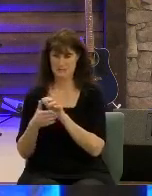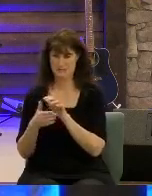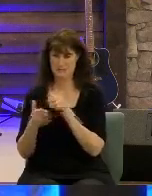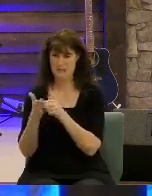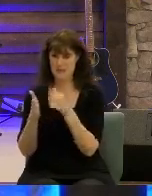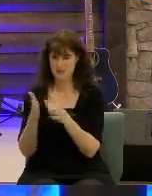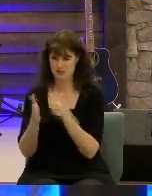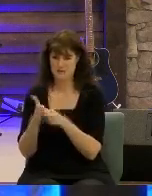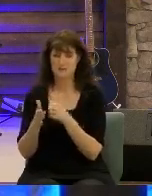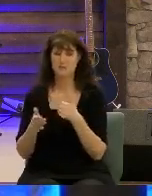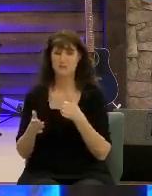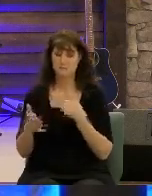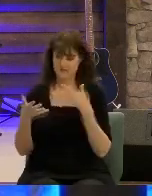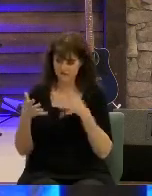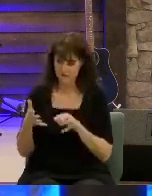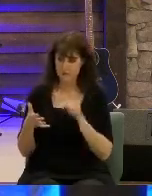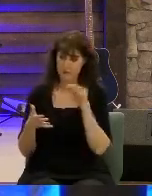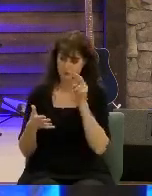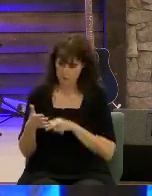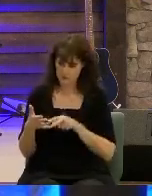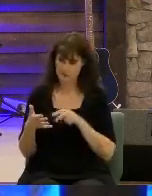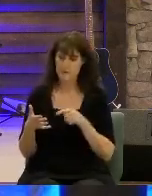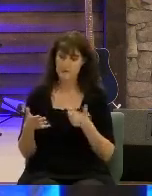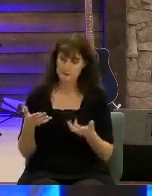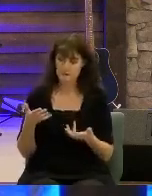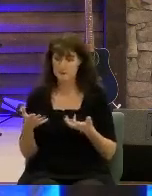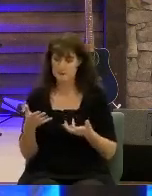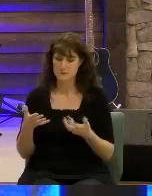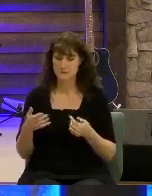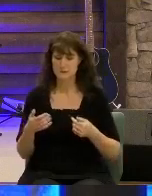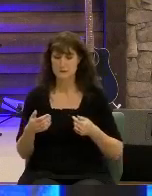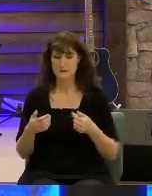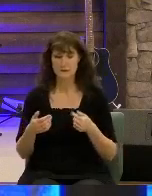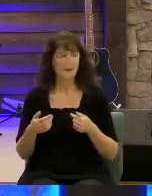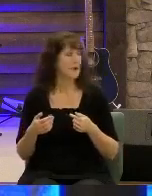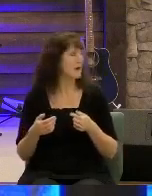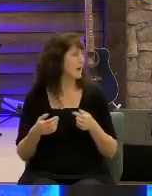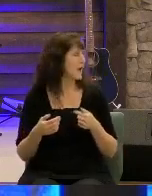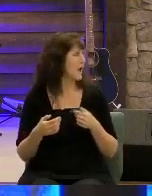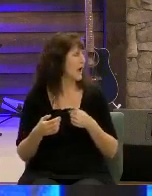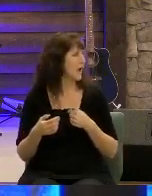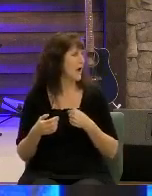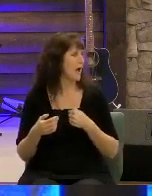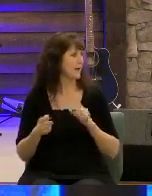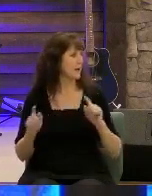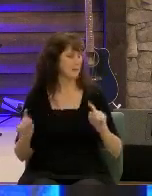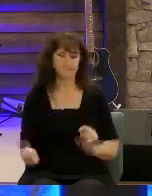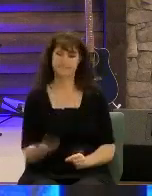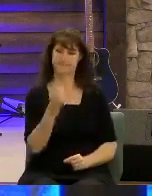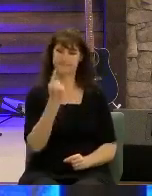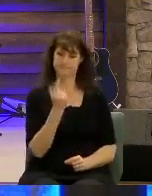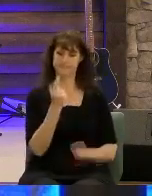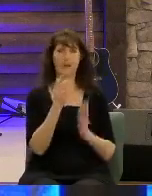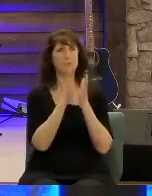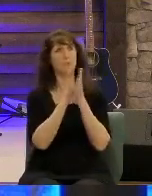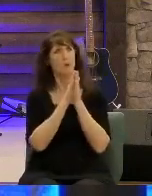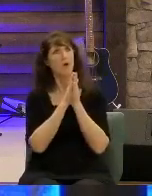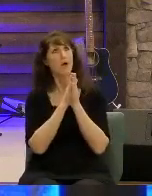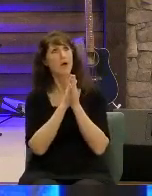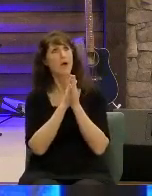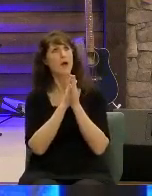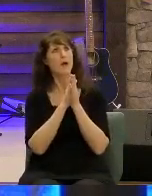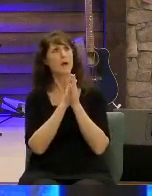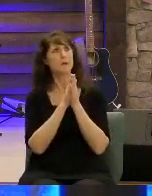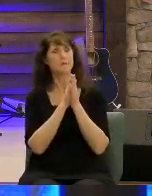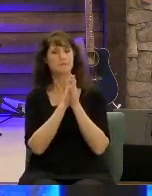And I finished it, and I went before, you know, myself, I guess, praying to the Lord and just, you know,